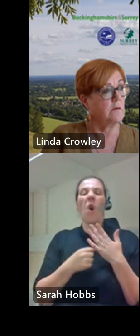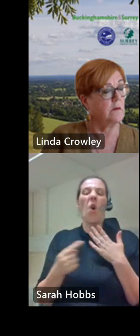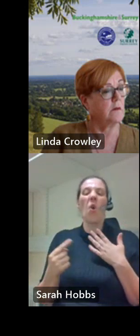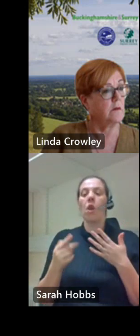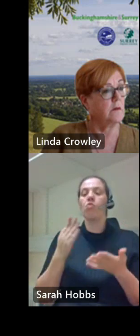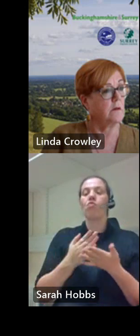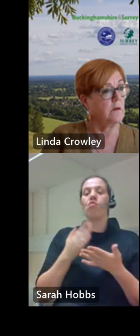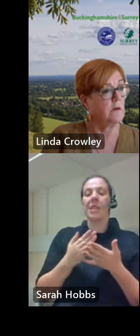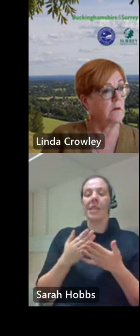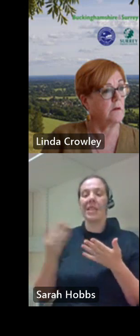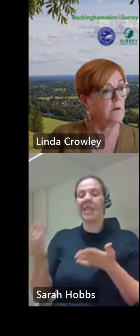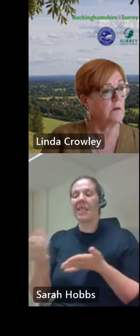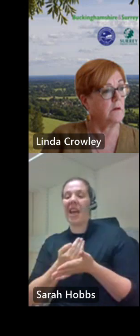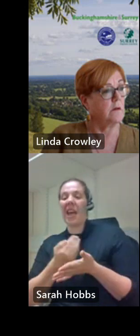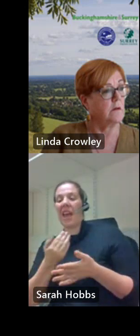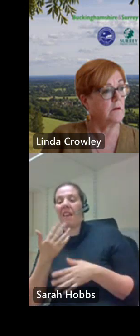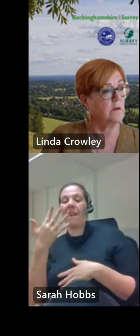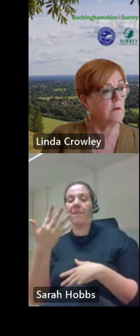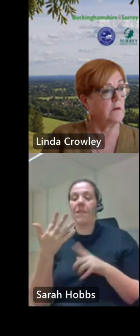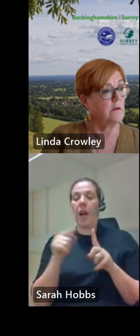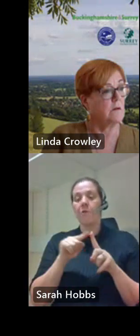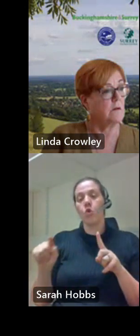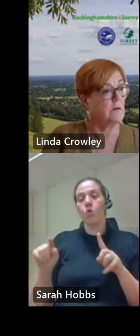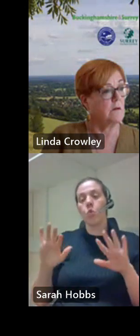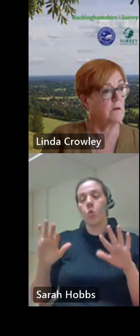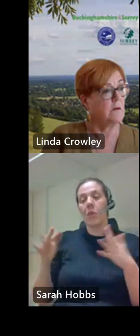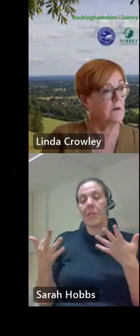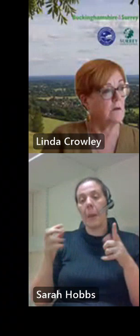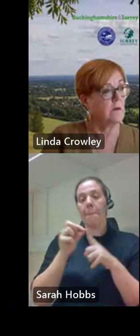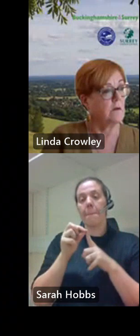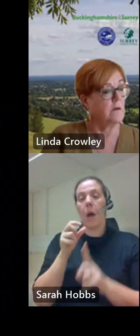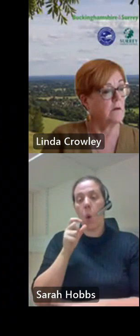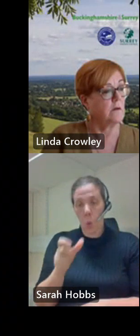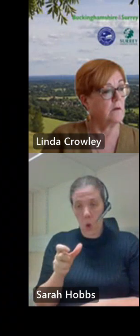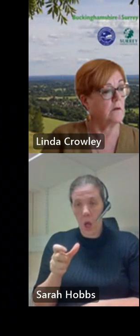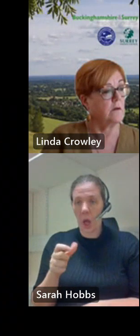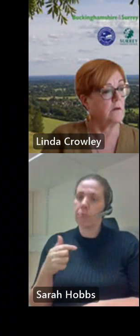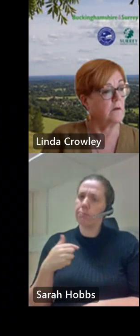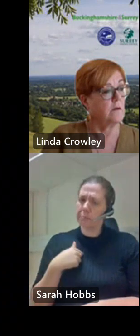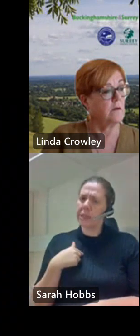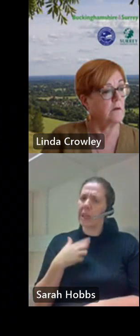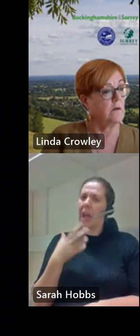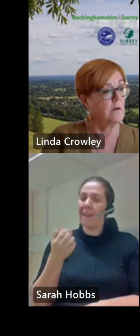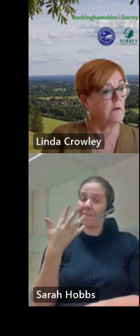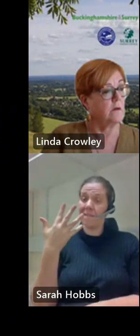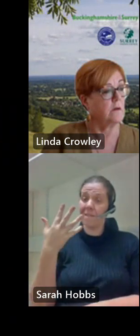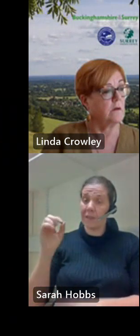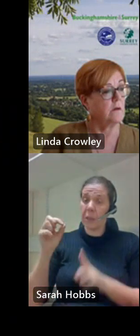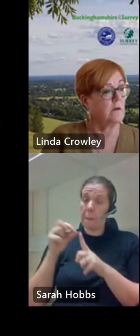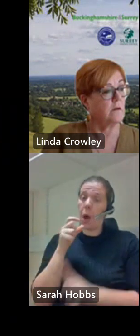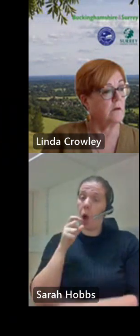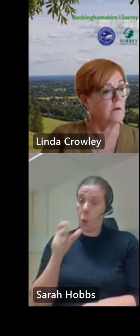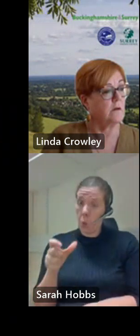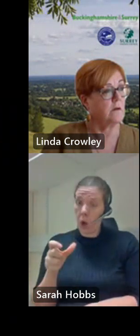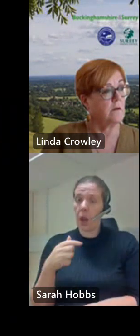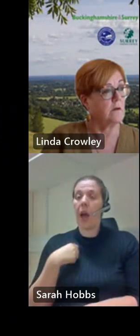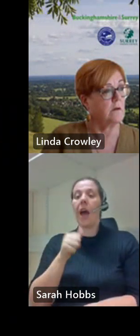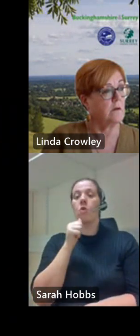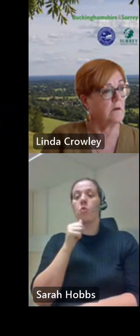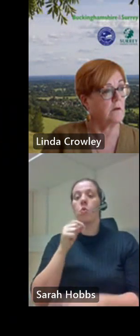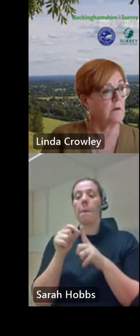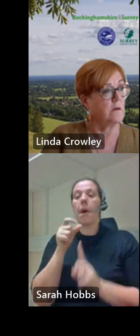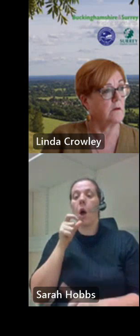enable you to save 5 to 10 passwords. If it's me, I've got at least 50. So I use a password manager